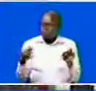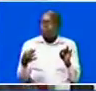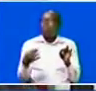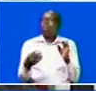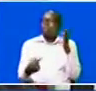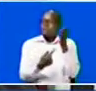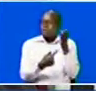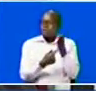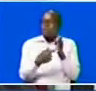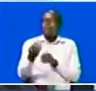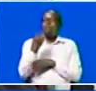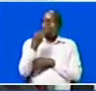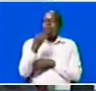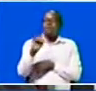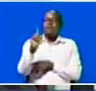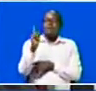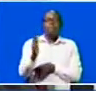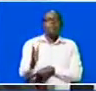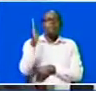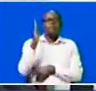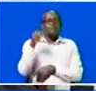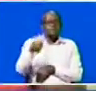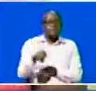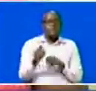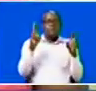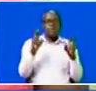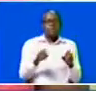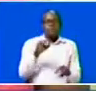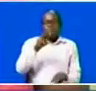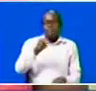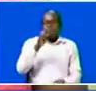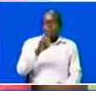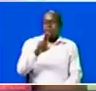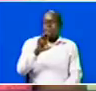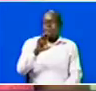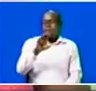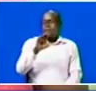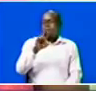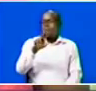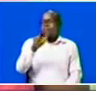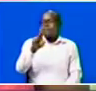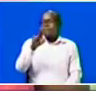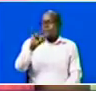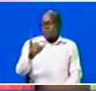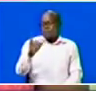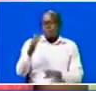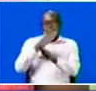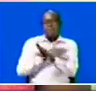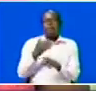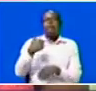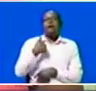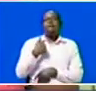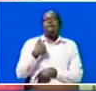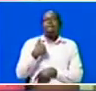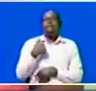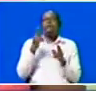vyakula chuo kikuu cha Nairobi. This issue of mercury actually is mercury chloride has been there. It's historical. So normally we